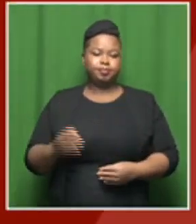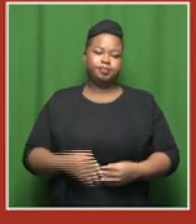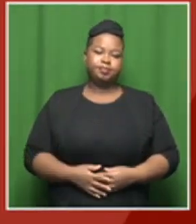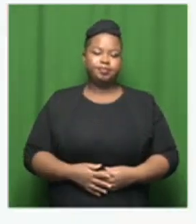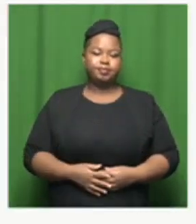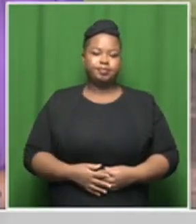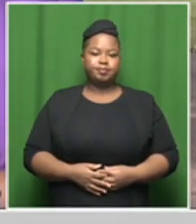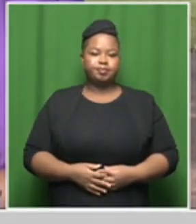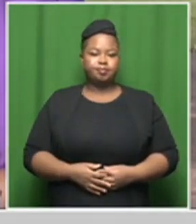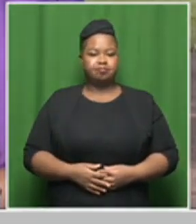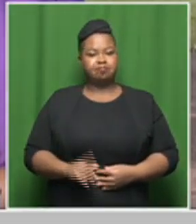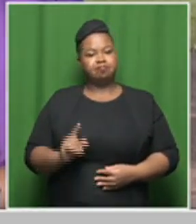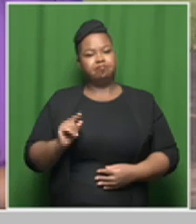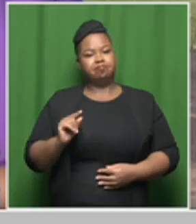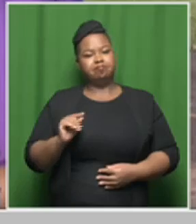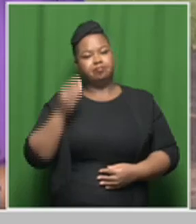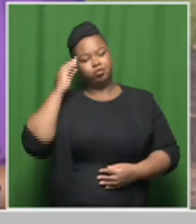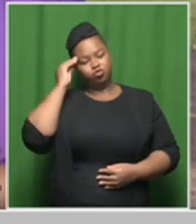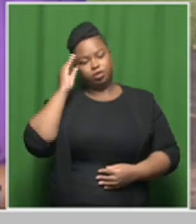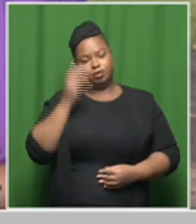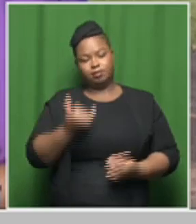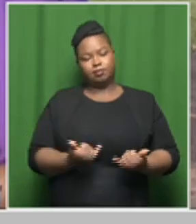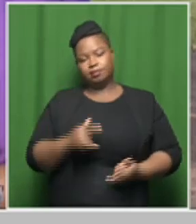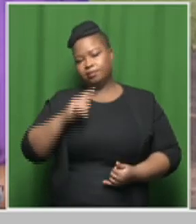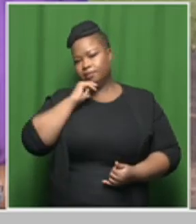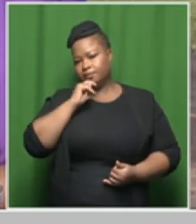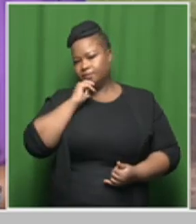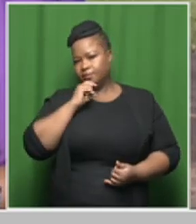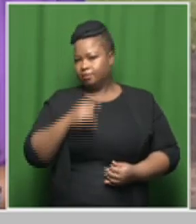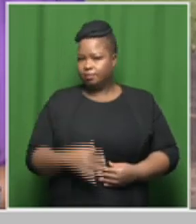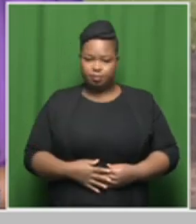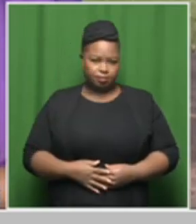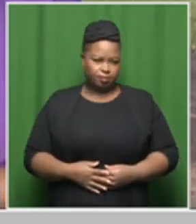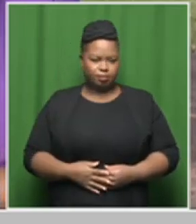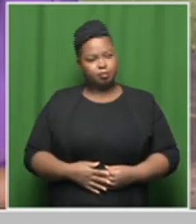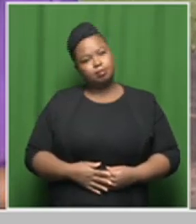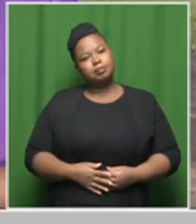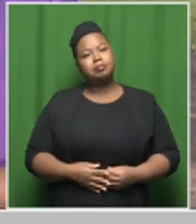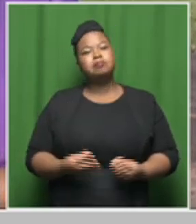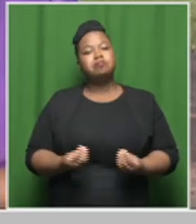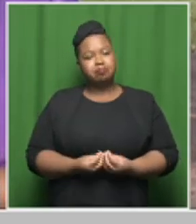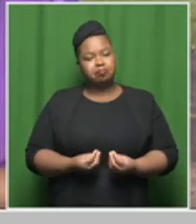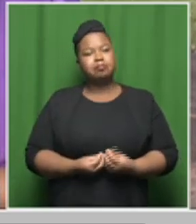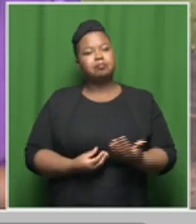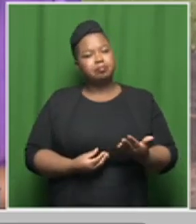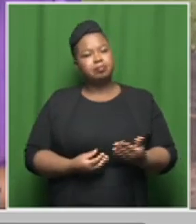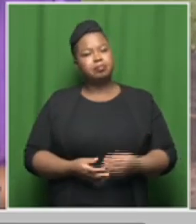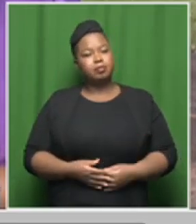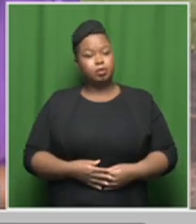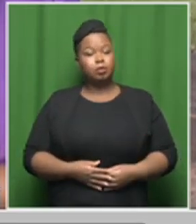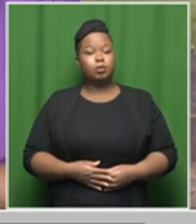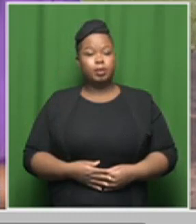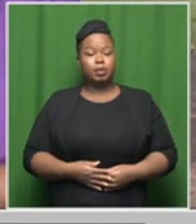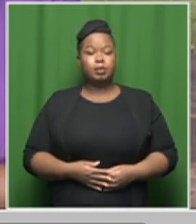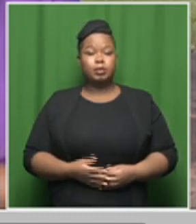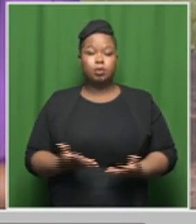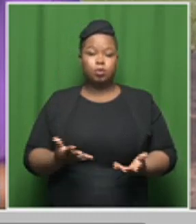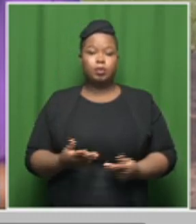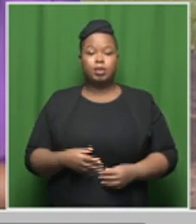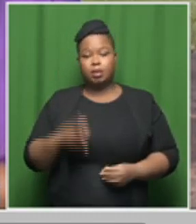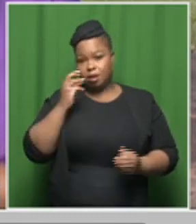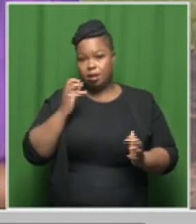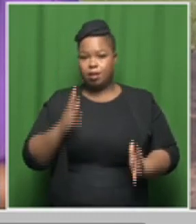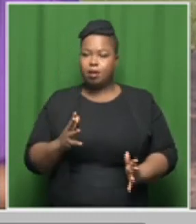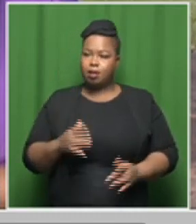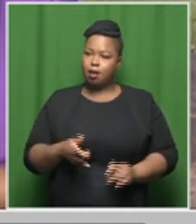Kim, fascinating stuff this morning. And it's something that I can imagine, you know, as a parent, as a learner,